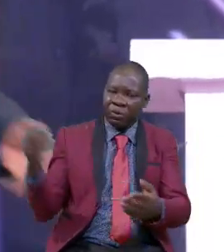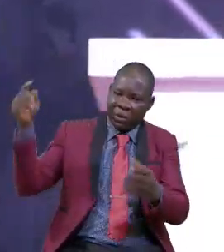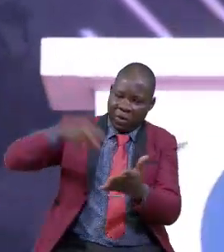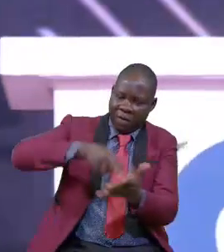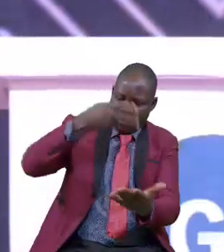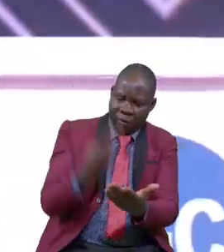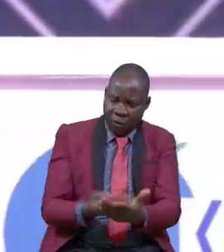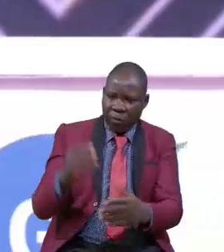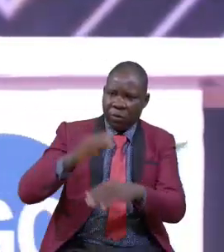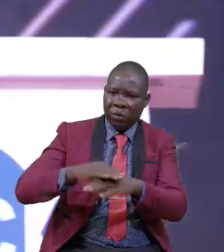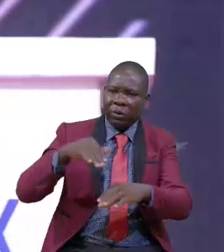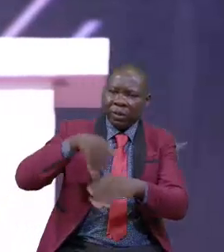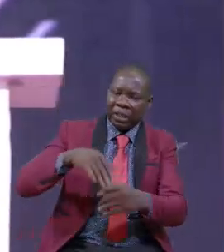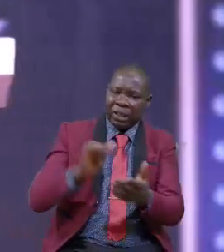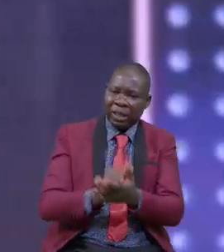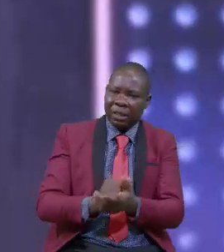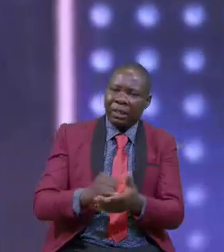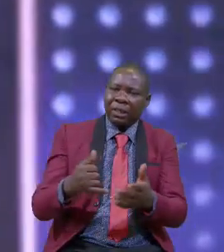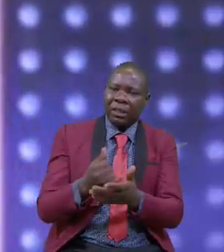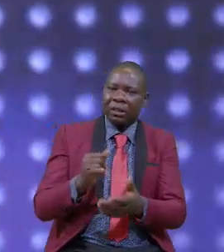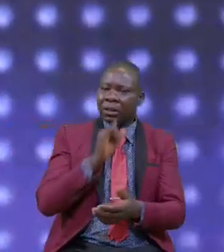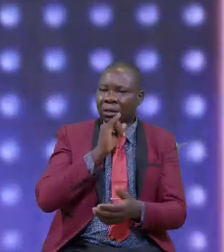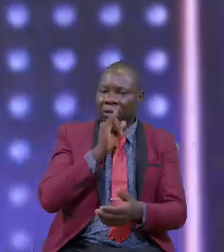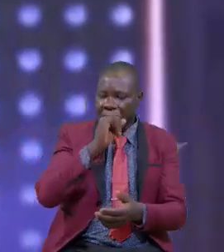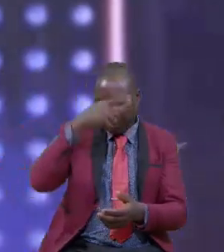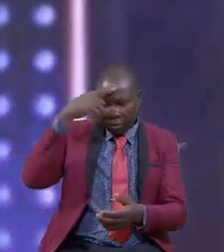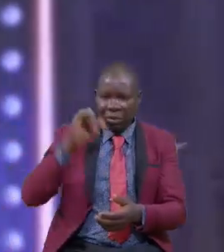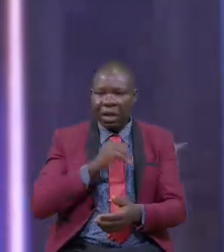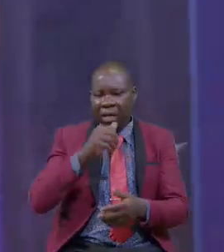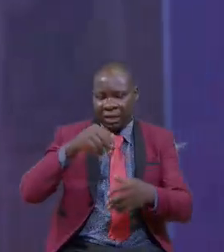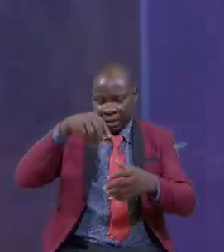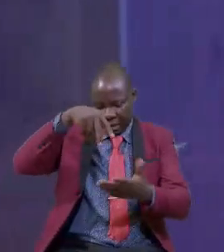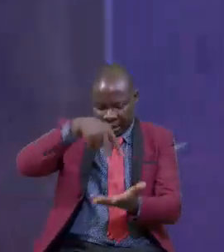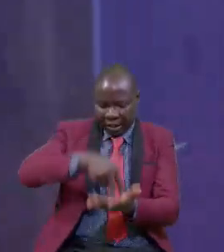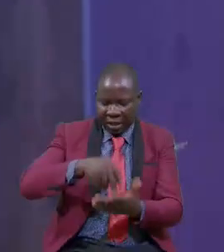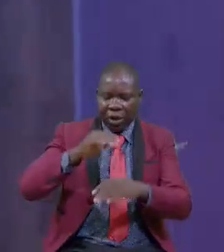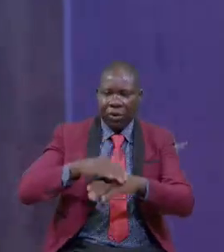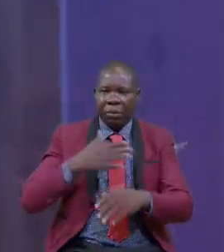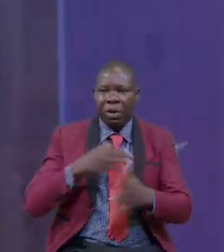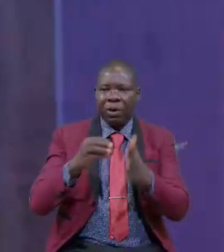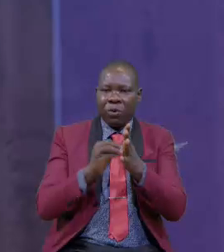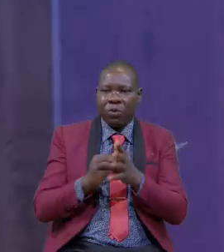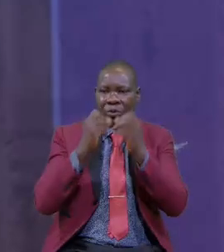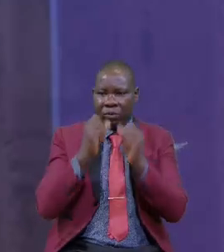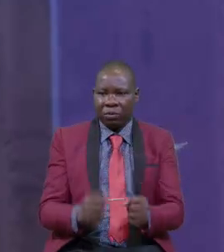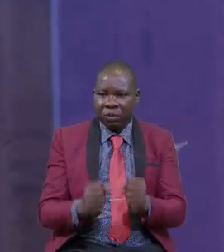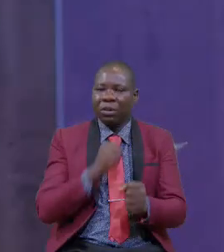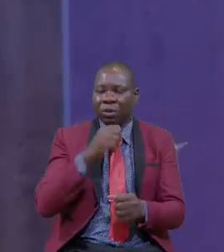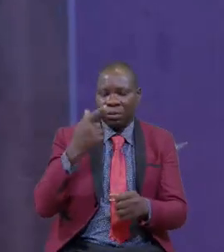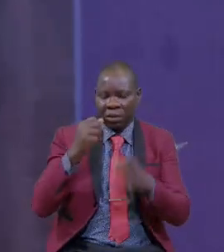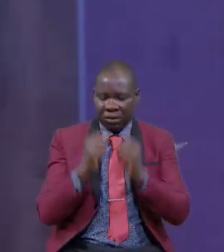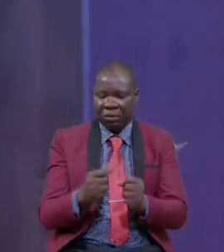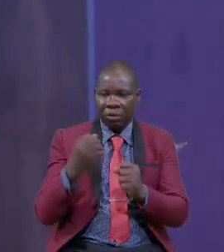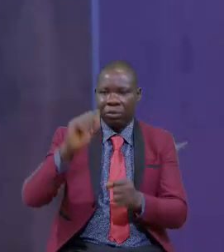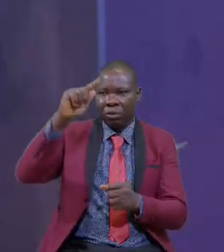God. I'm reckoning on my own strength. And I'm saying, I'm just a human being, a preacher, yeah, just